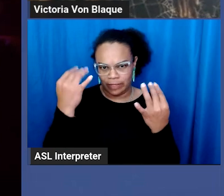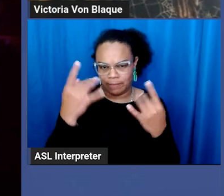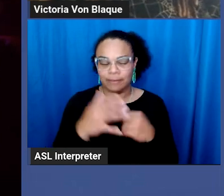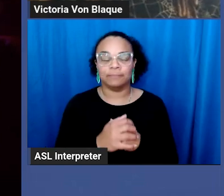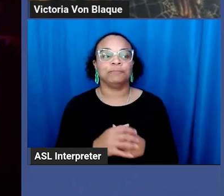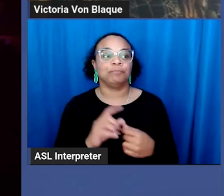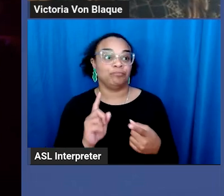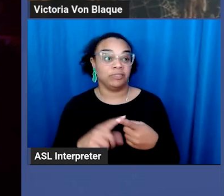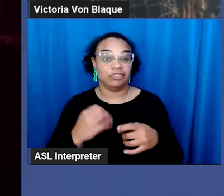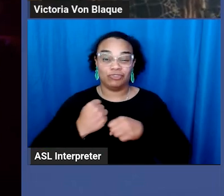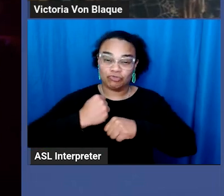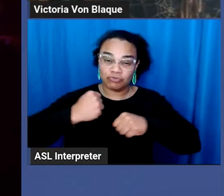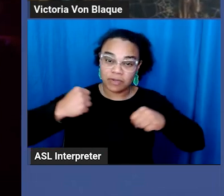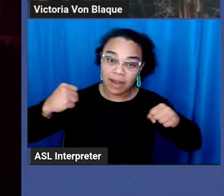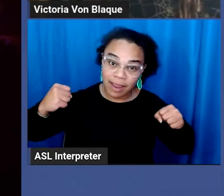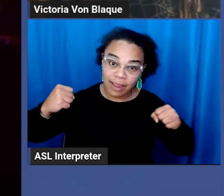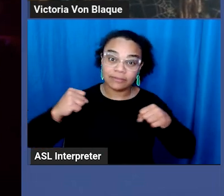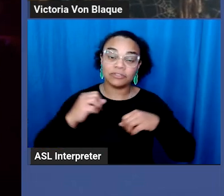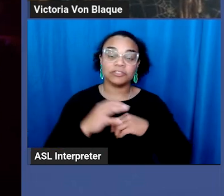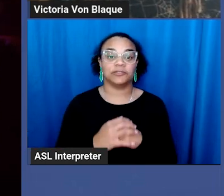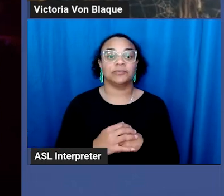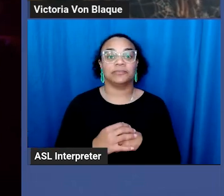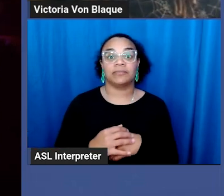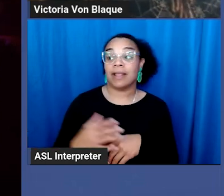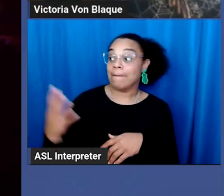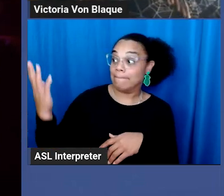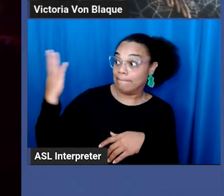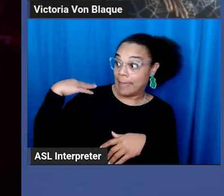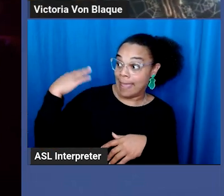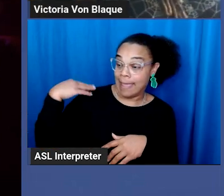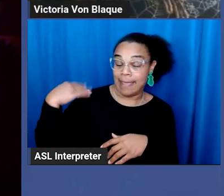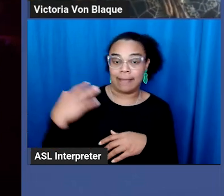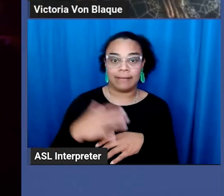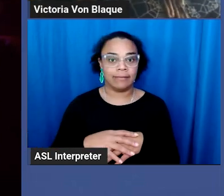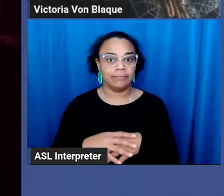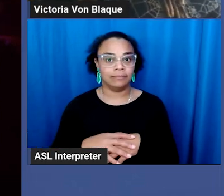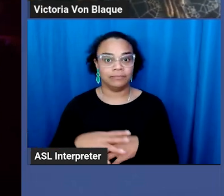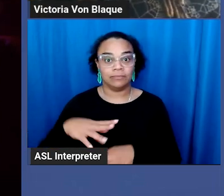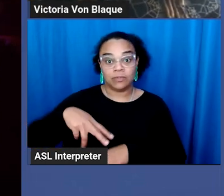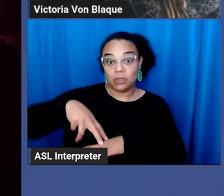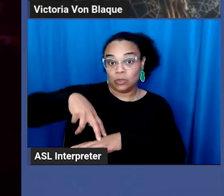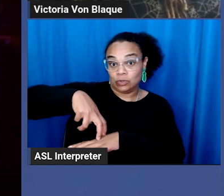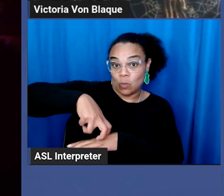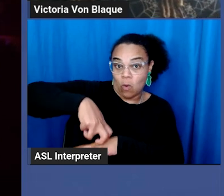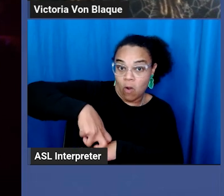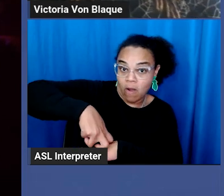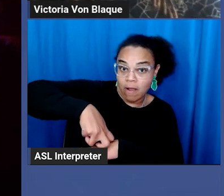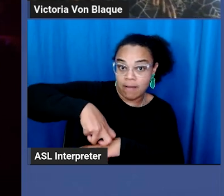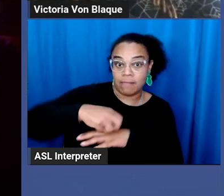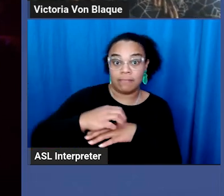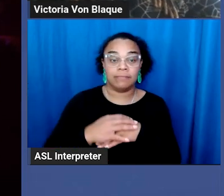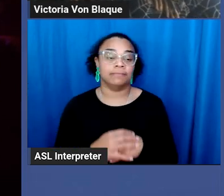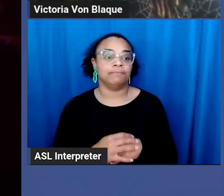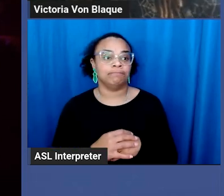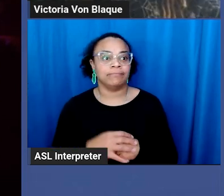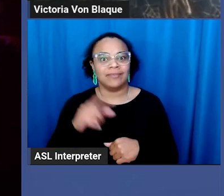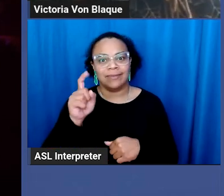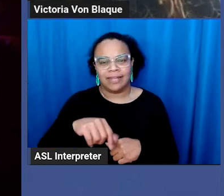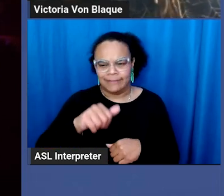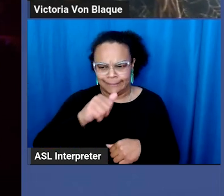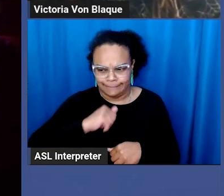stretching, right? Your back, squatting down, having to deal with things